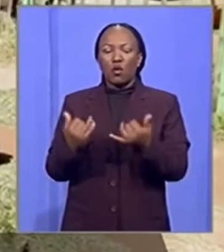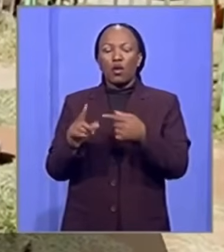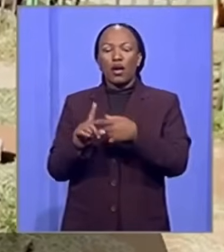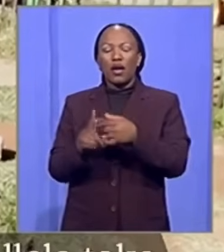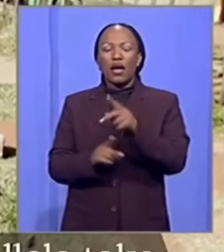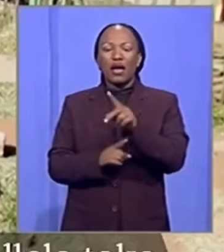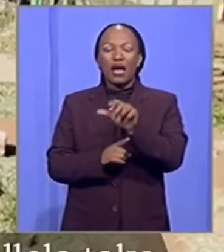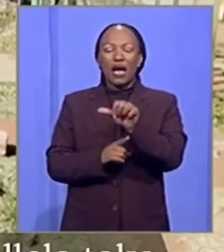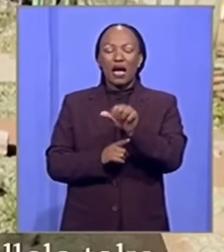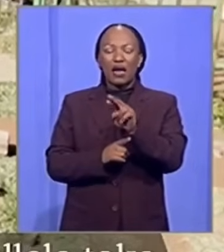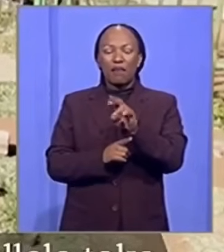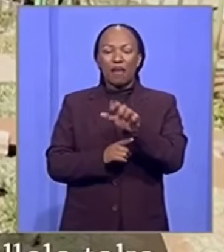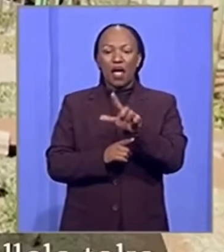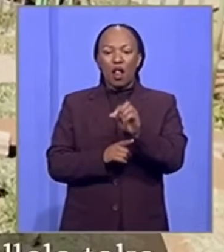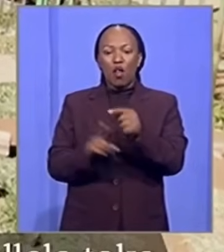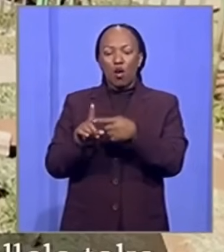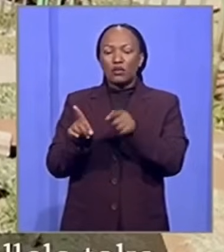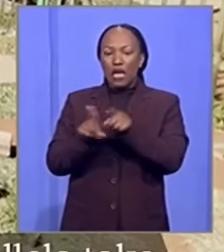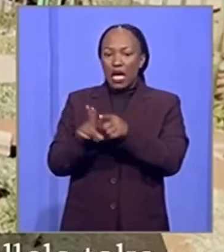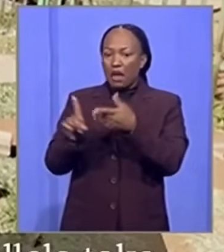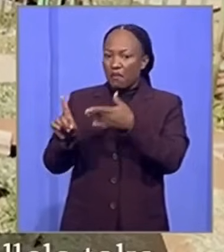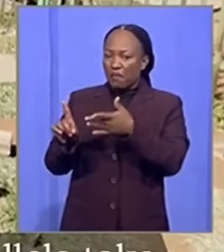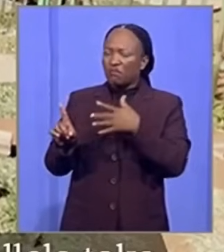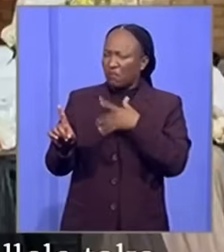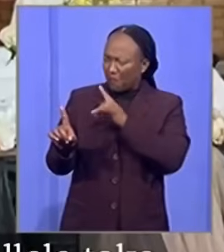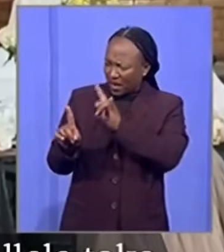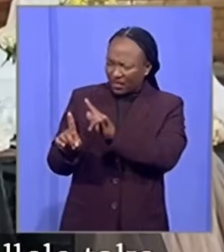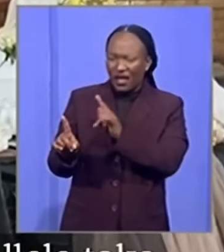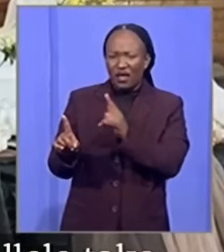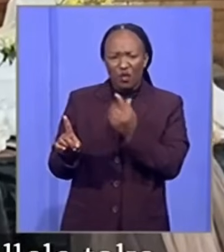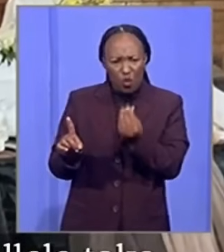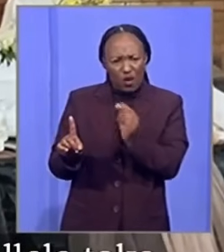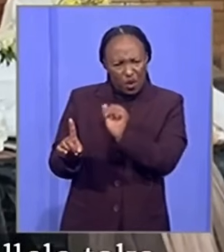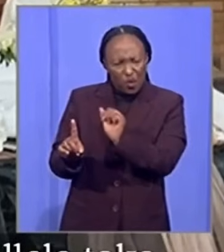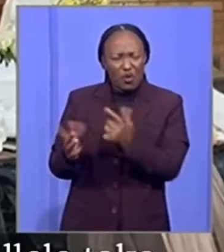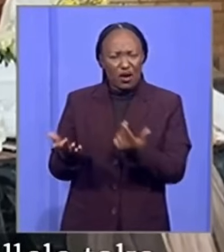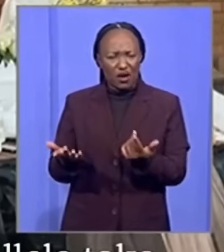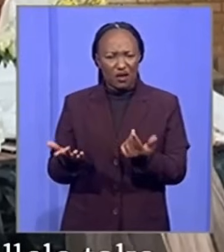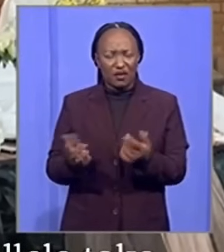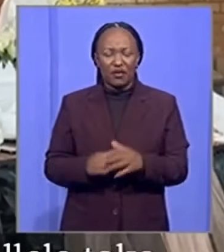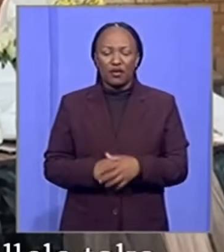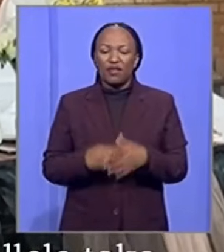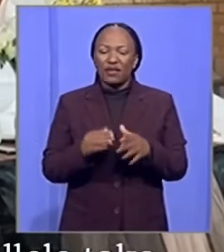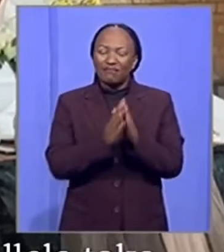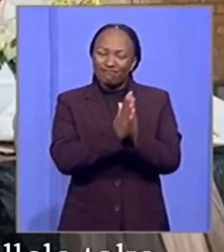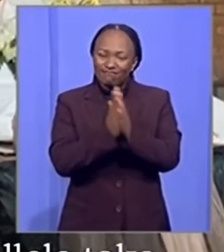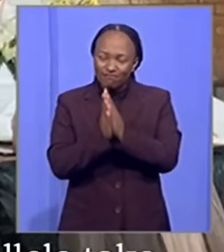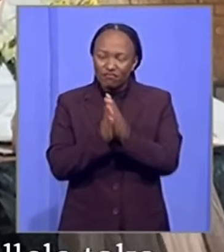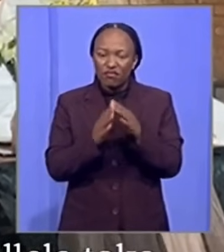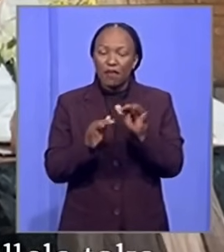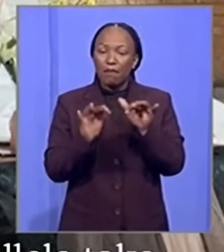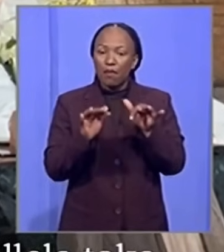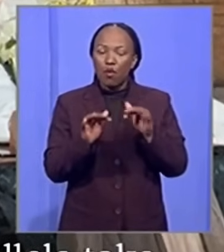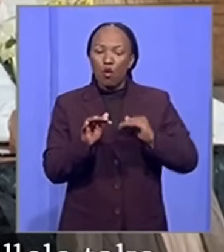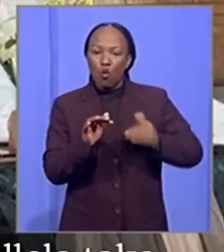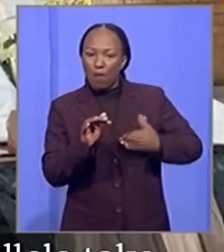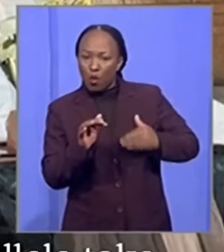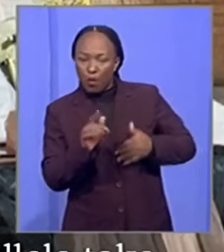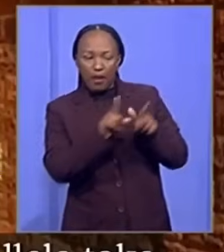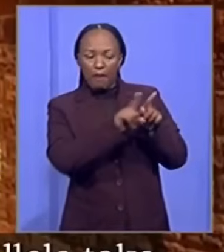family morateng ke ngwana lona gona se tla tshetsang. Ho boetse ona le boipiletso ho amohela batho ba ratanang le batho ba bong